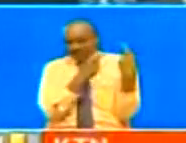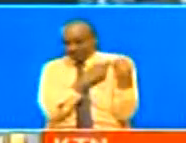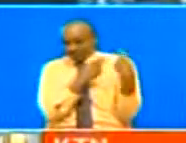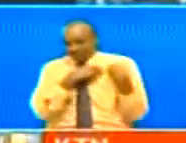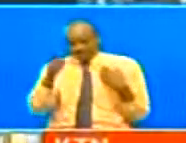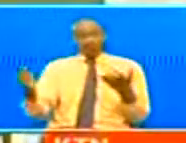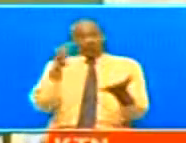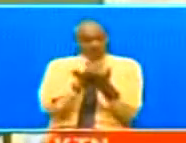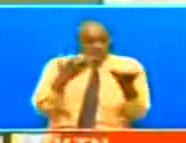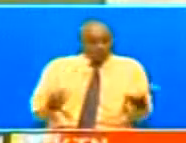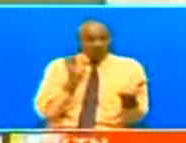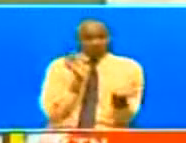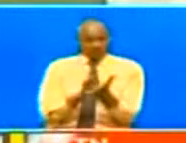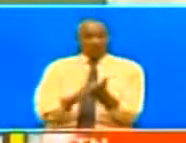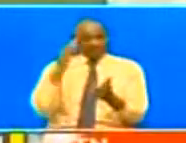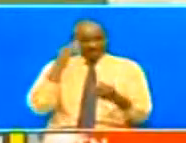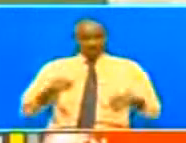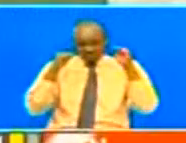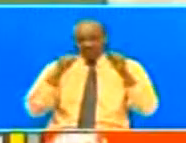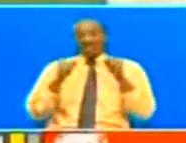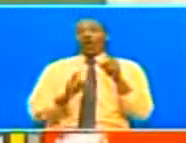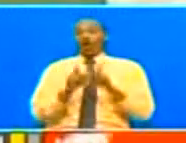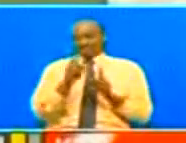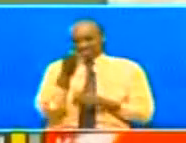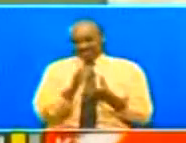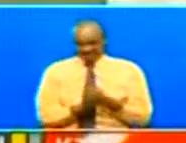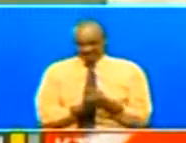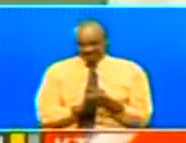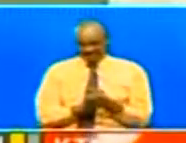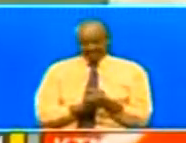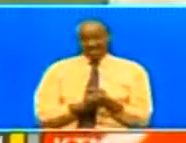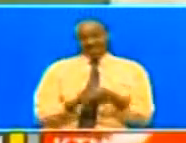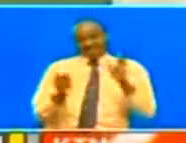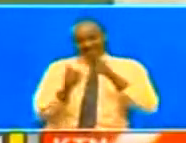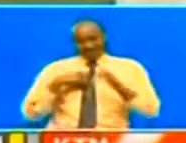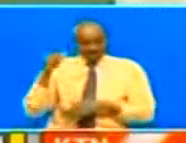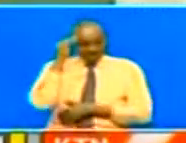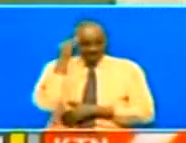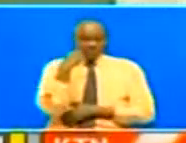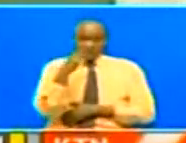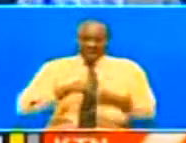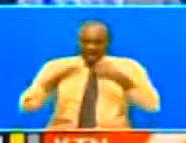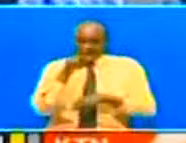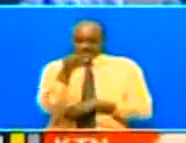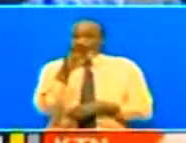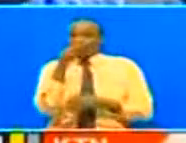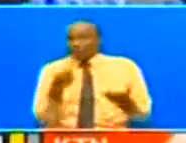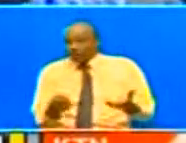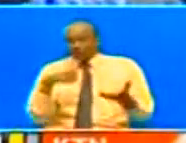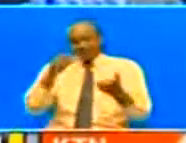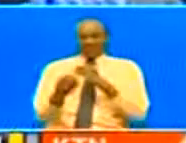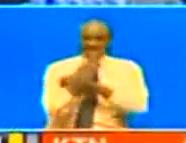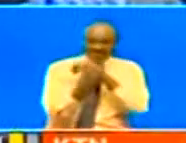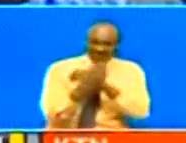na kuwapiga kalamu walimu wakuu unazidi kuchacha. Profesa Kaimenyi amesema hatua hiyo imetokana na mashauri ya